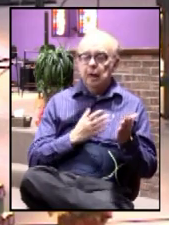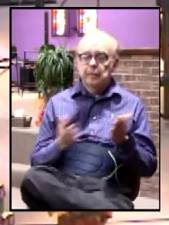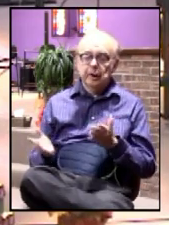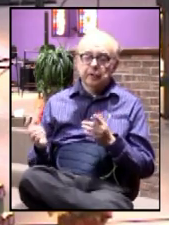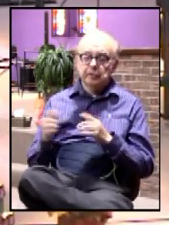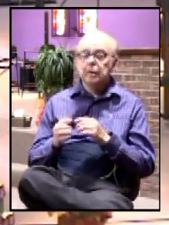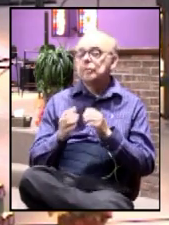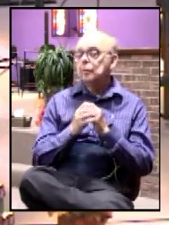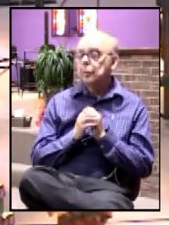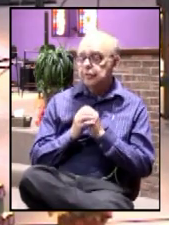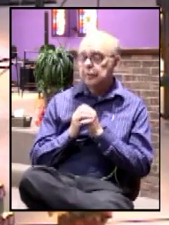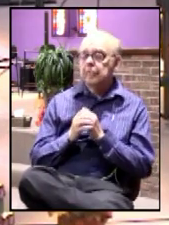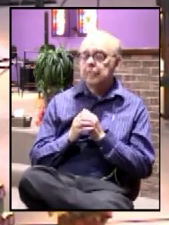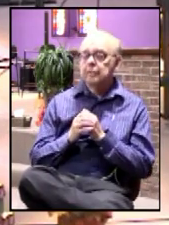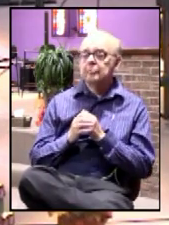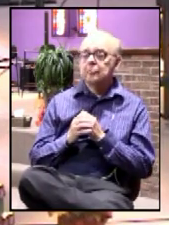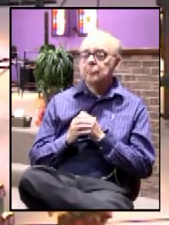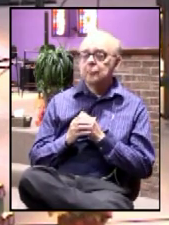brings me to worship.